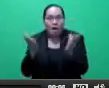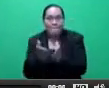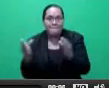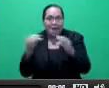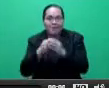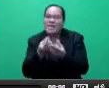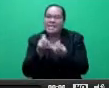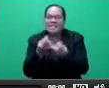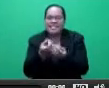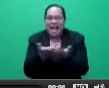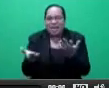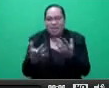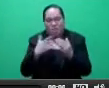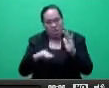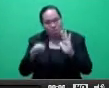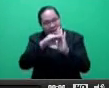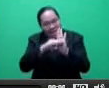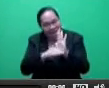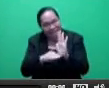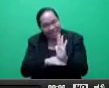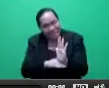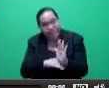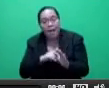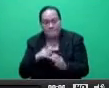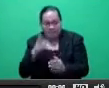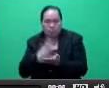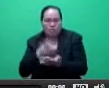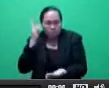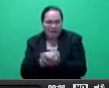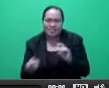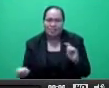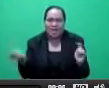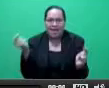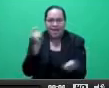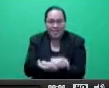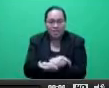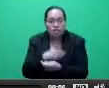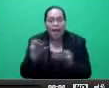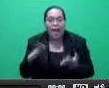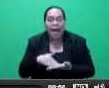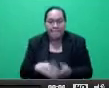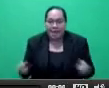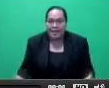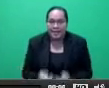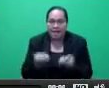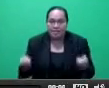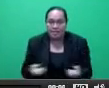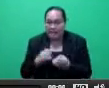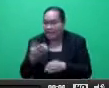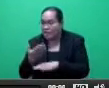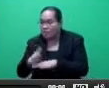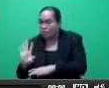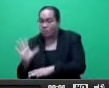of doing business ranking, but bring real and meaningful change that would help encourage new